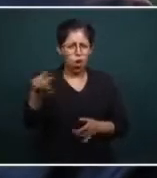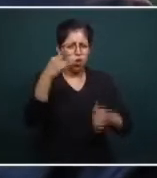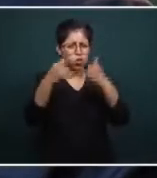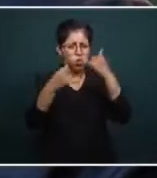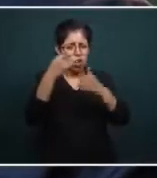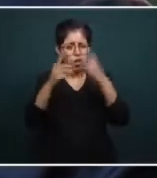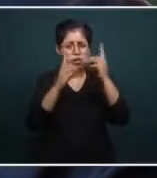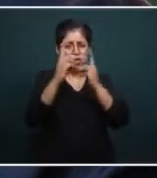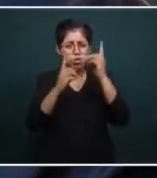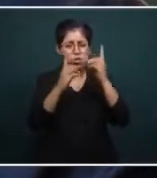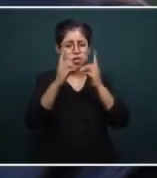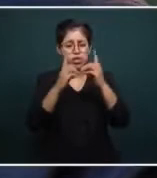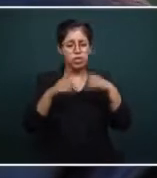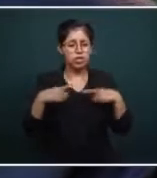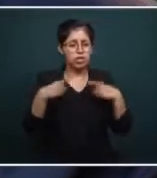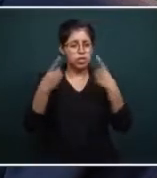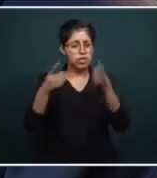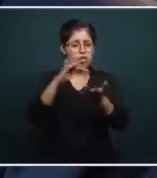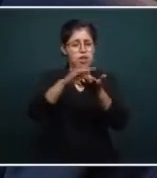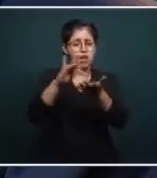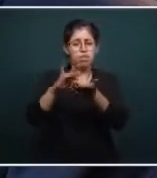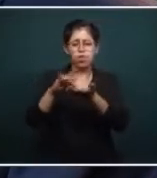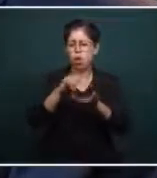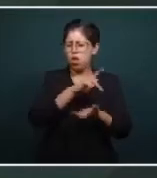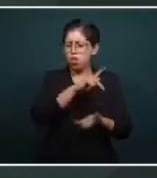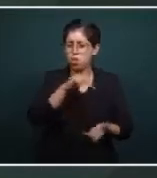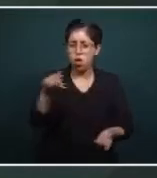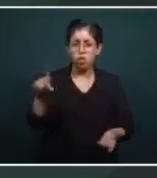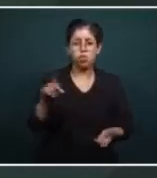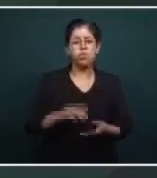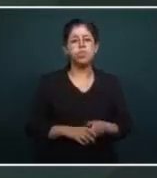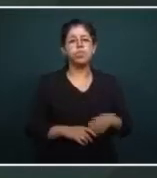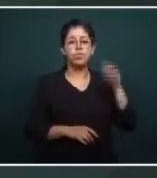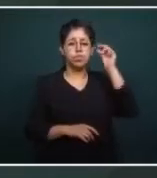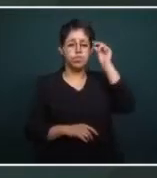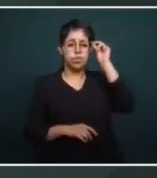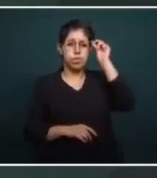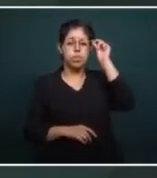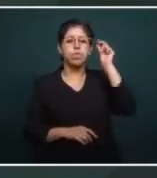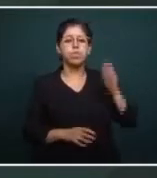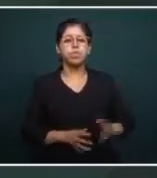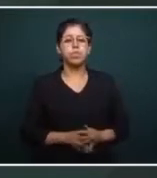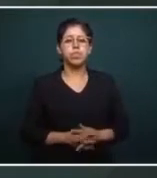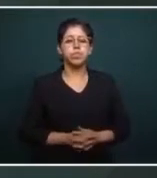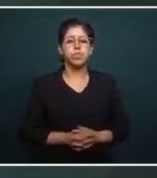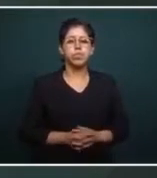commitment. Todos. All of them. Y And